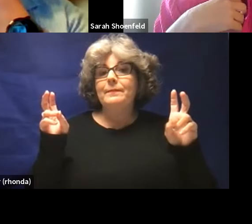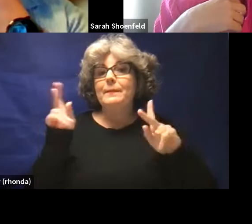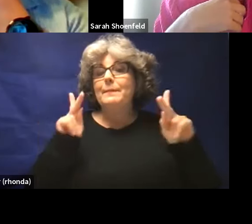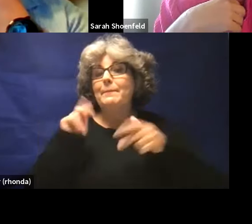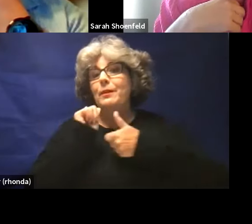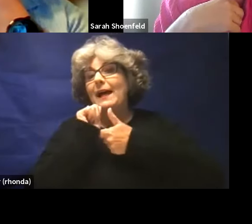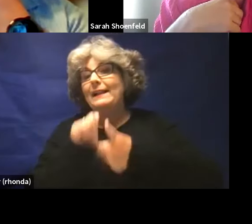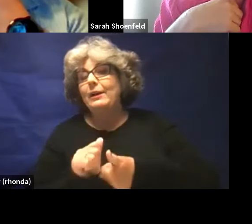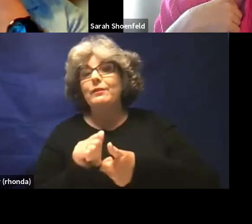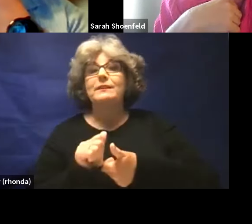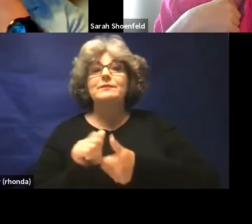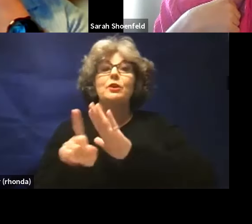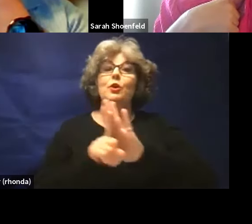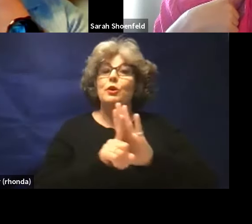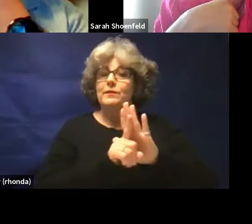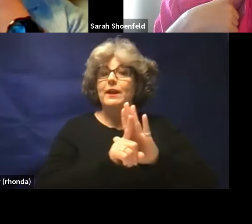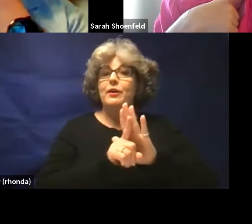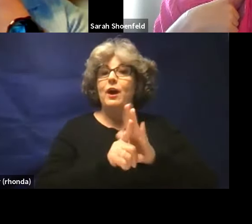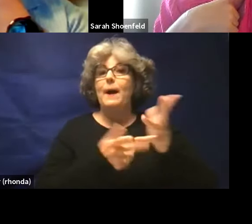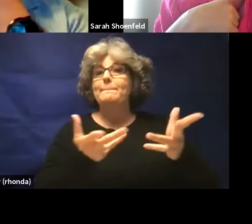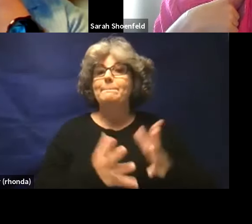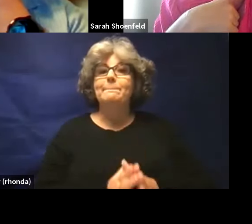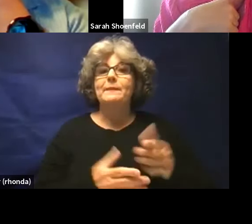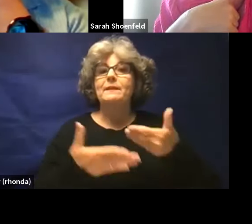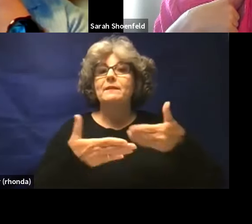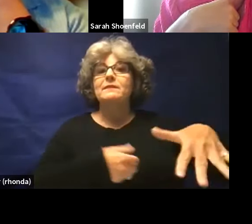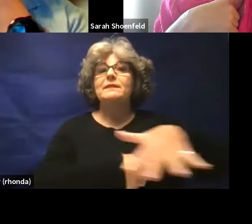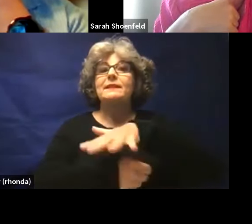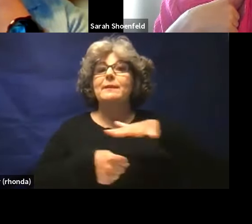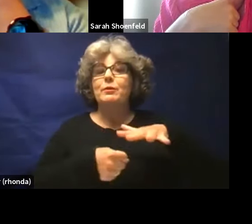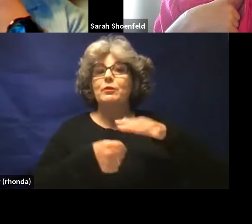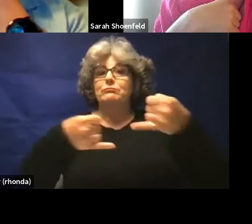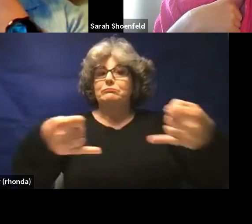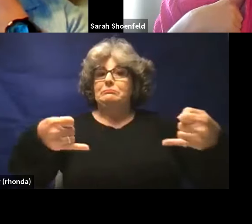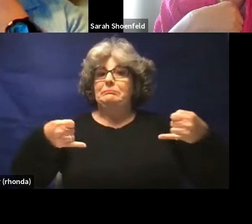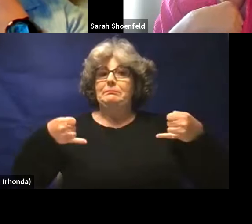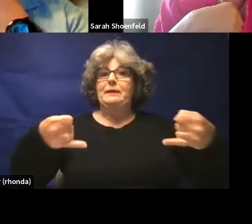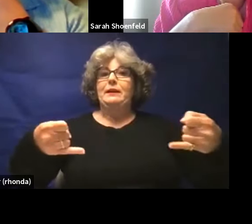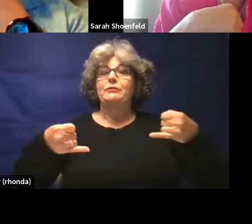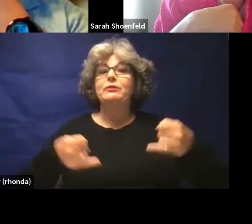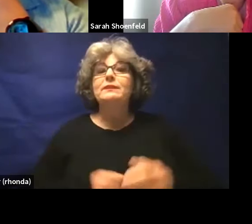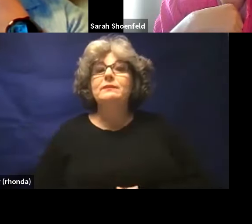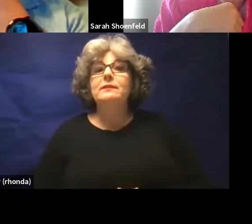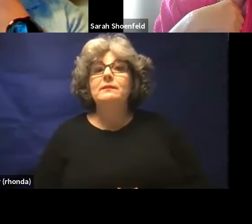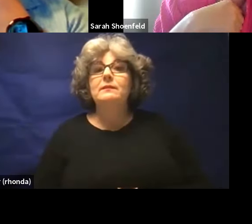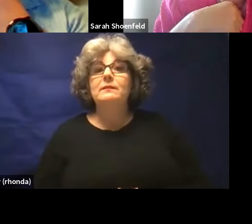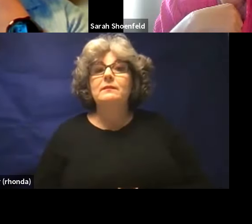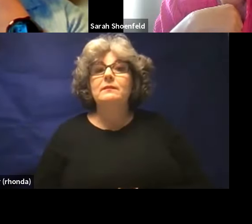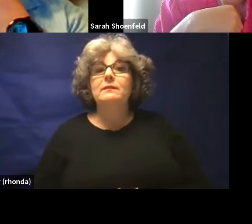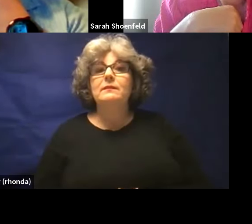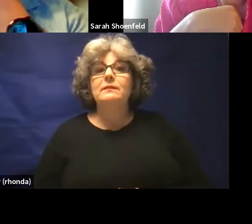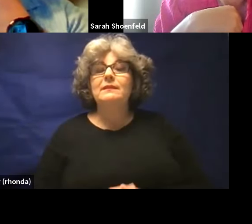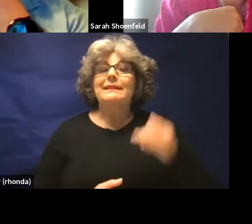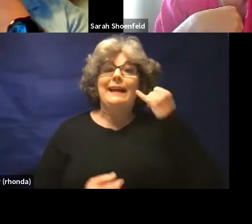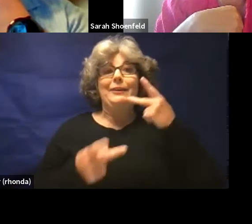adherence or their observance of neighborhood boundaries now is like even. It's like worse than gangs.